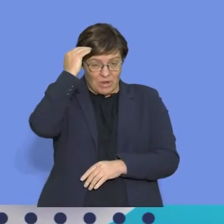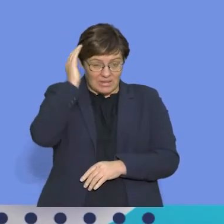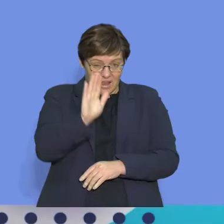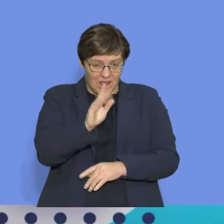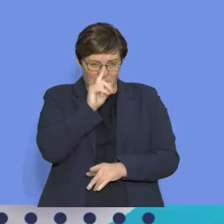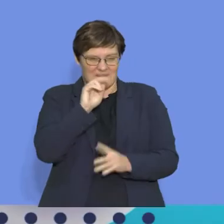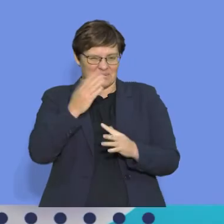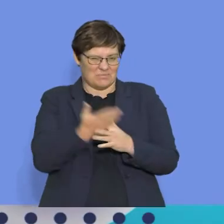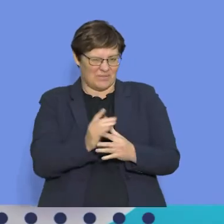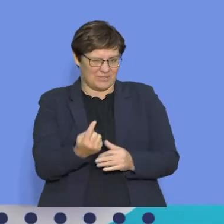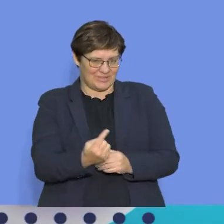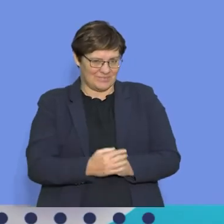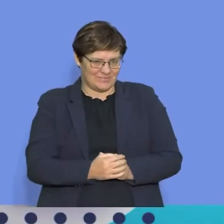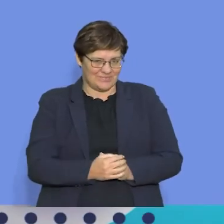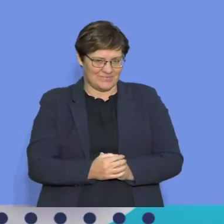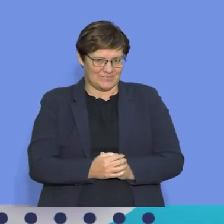we need a break.